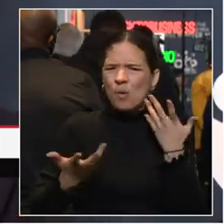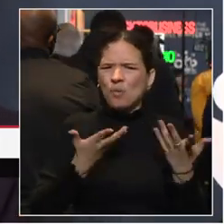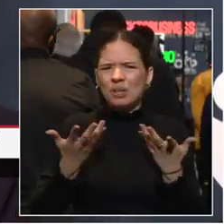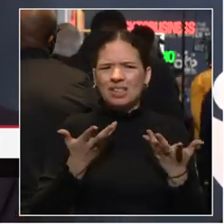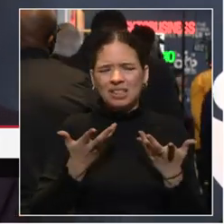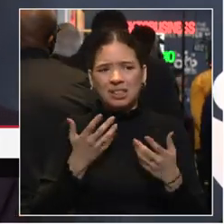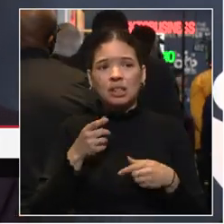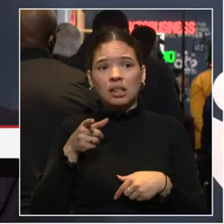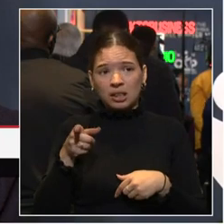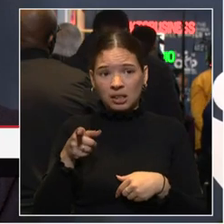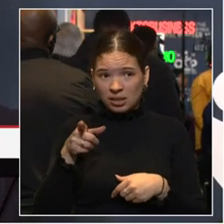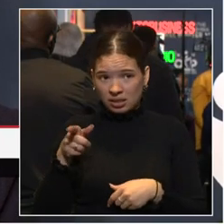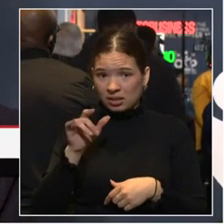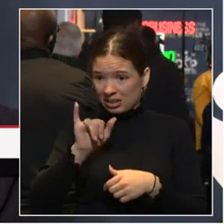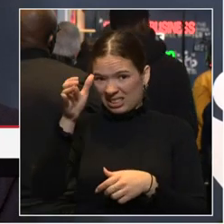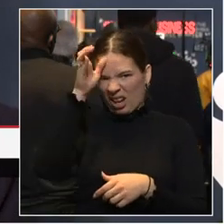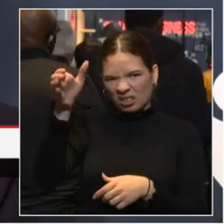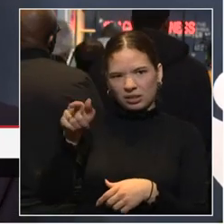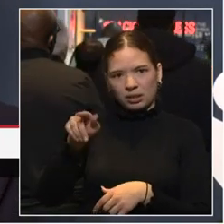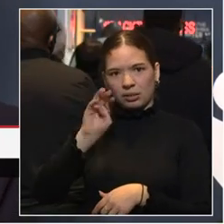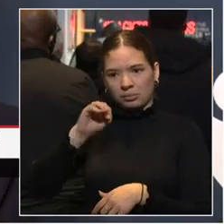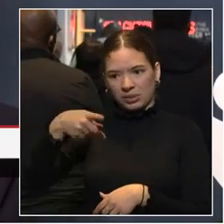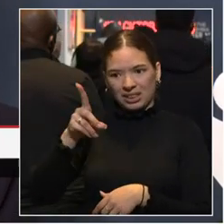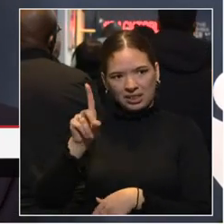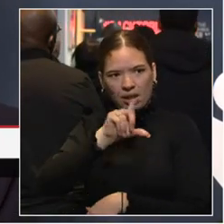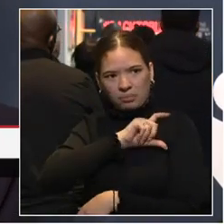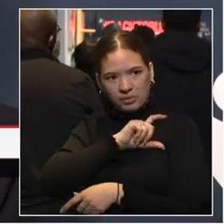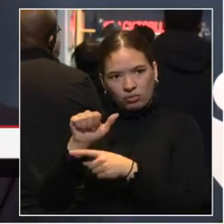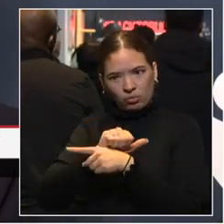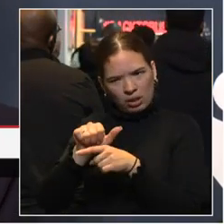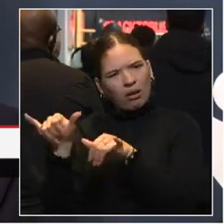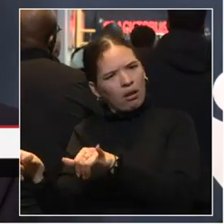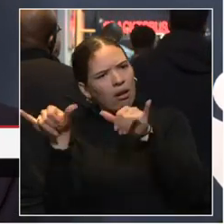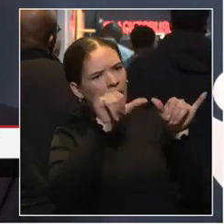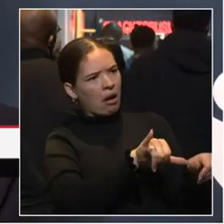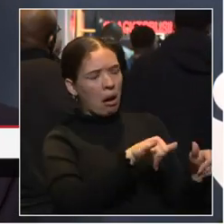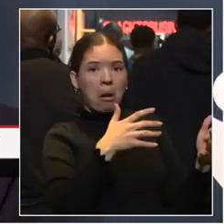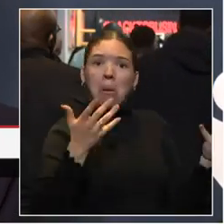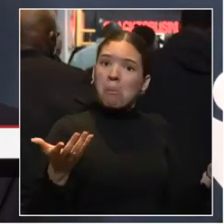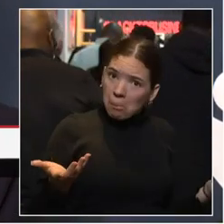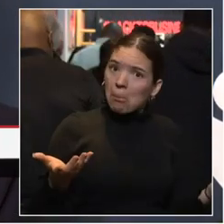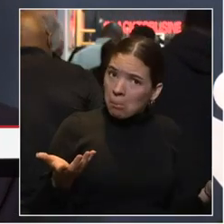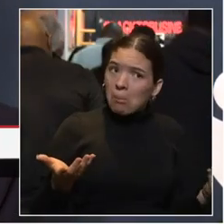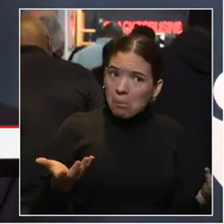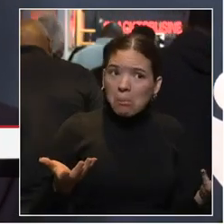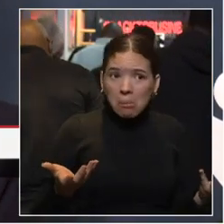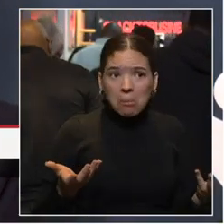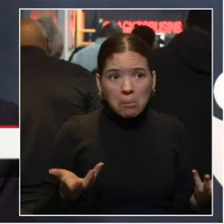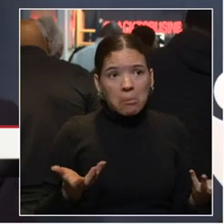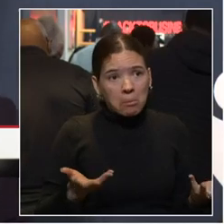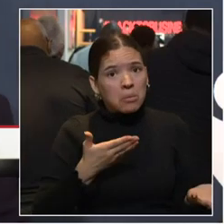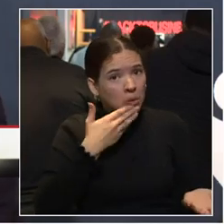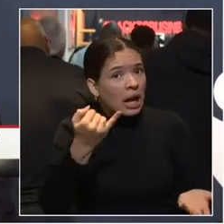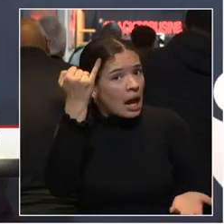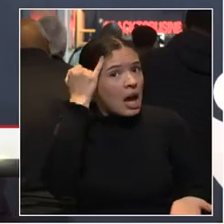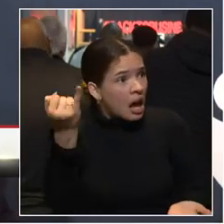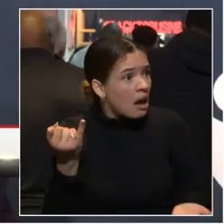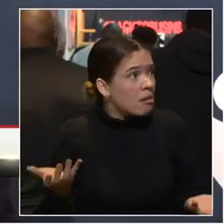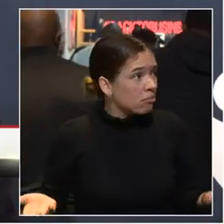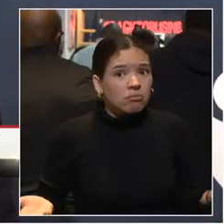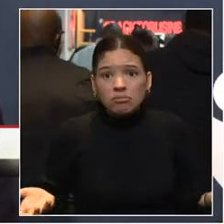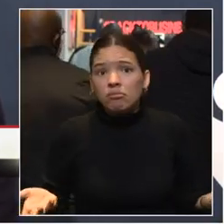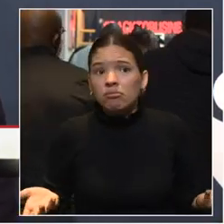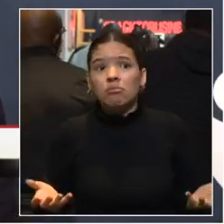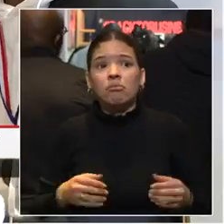those areas in DC government, then we will look to work in those areas. Thank you. So